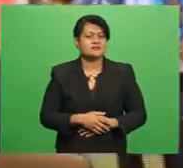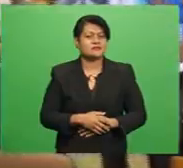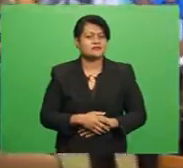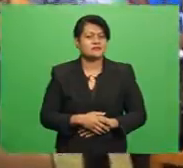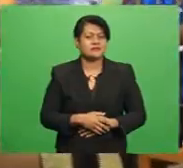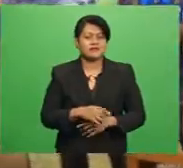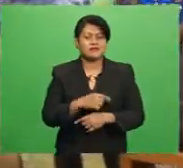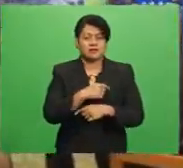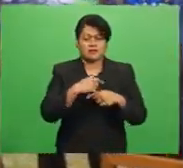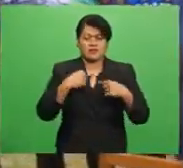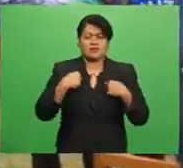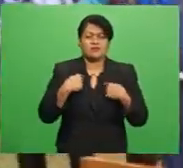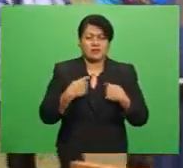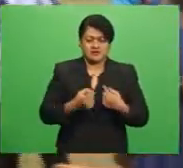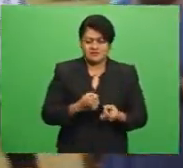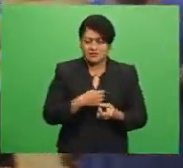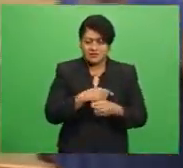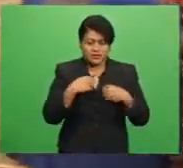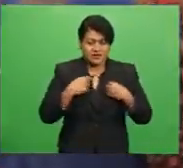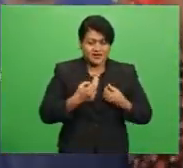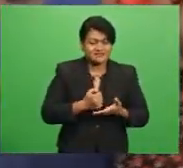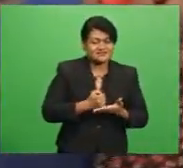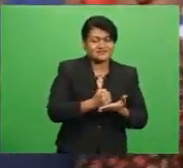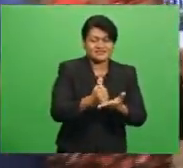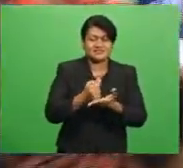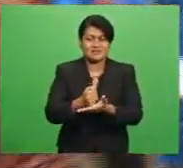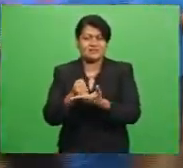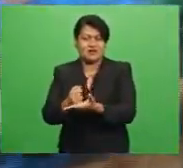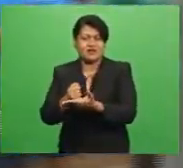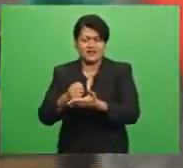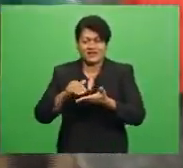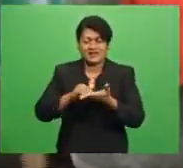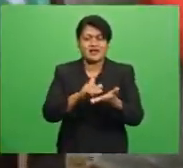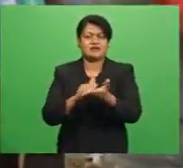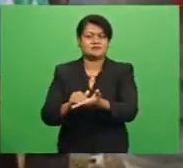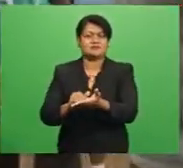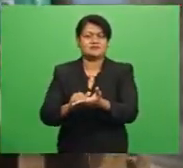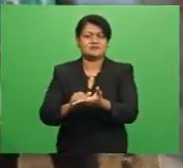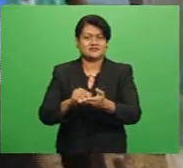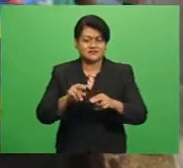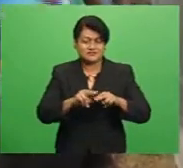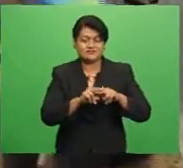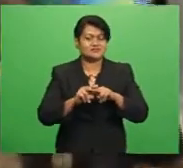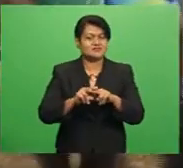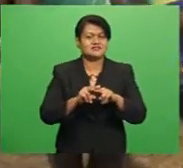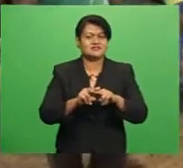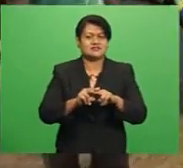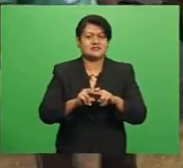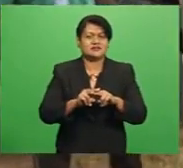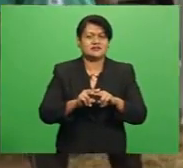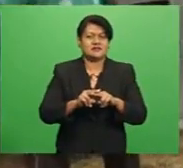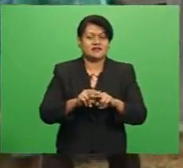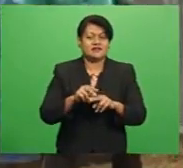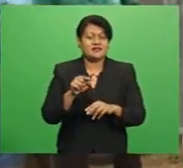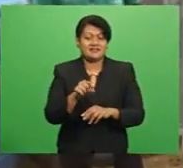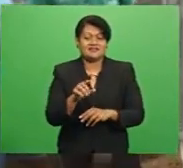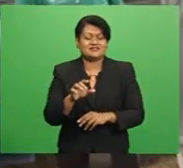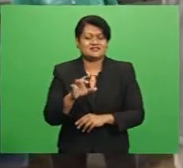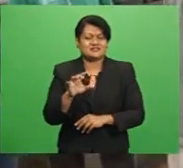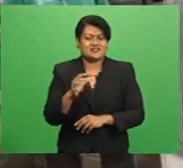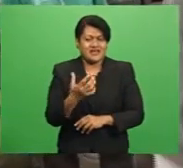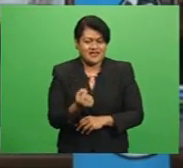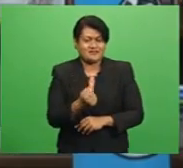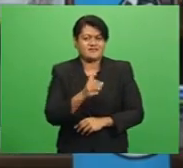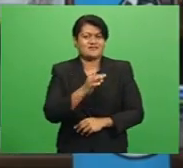are delivering on our promise of a more resilient Fiji. And that should steel our faith that we will